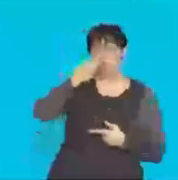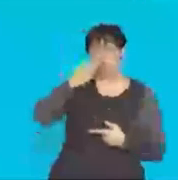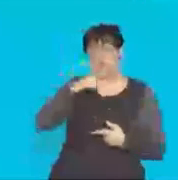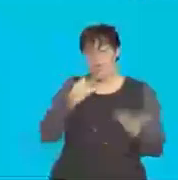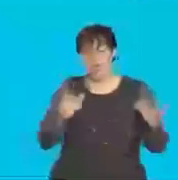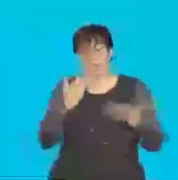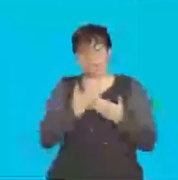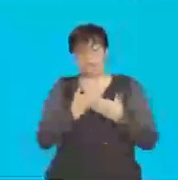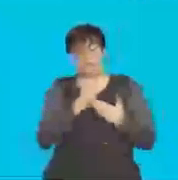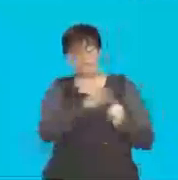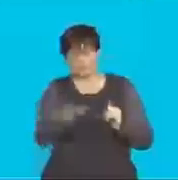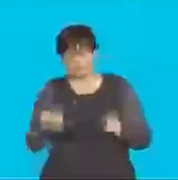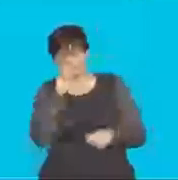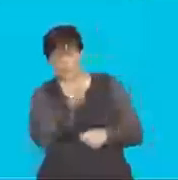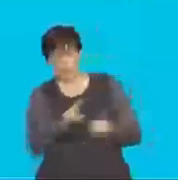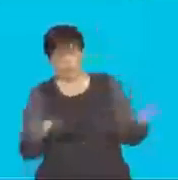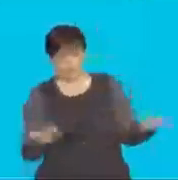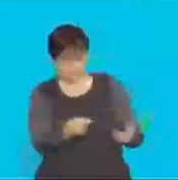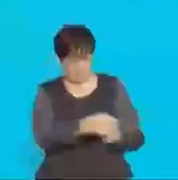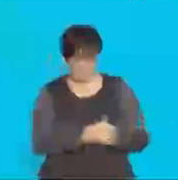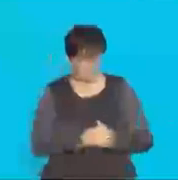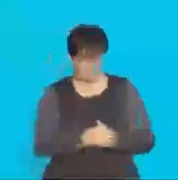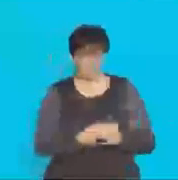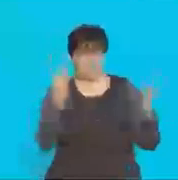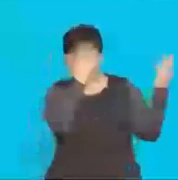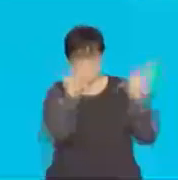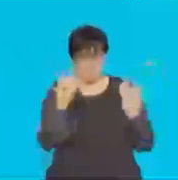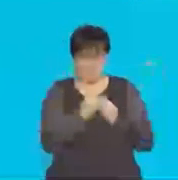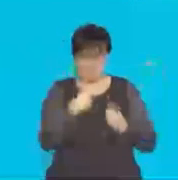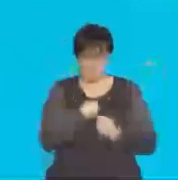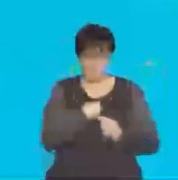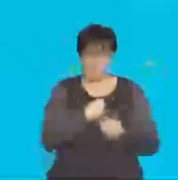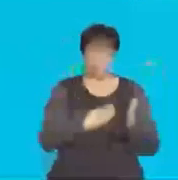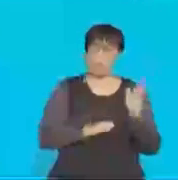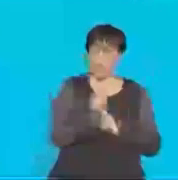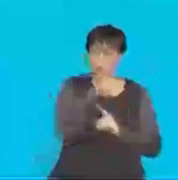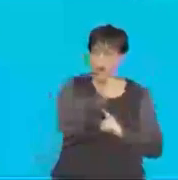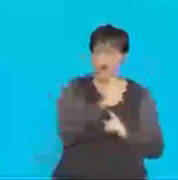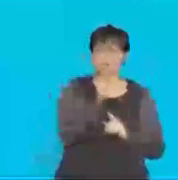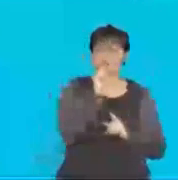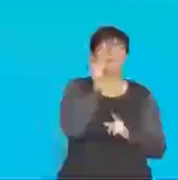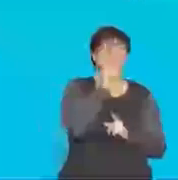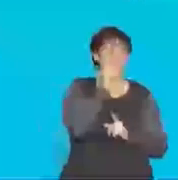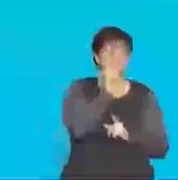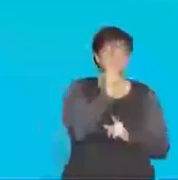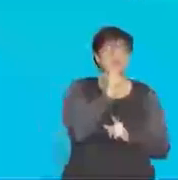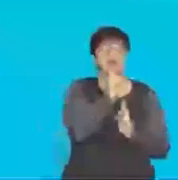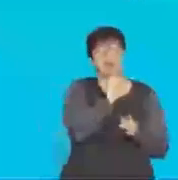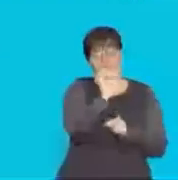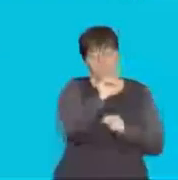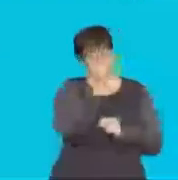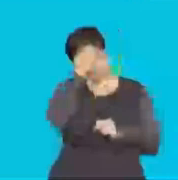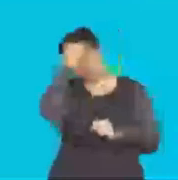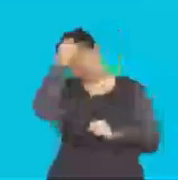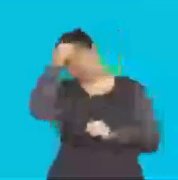offsprings that may be produced. So I encourage you to try and work these with me, and as I get through them, for you to test or to check your